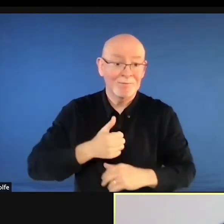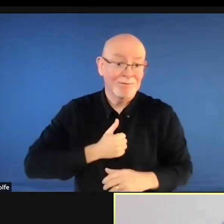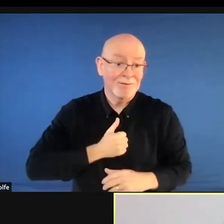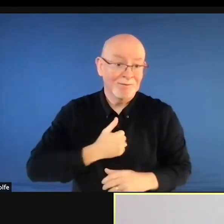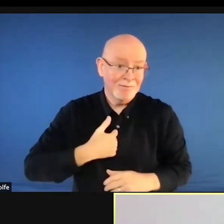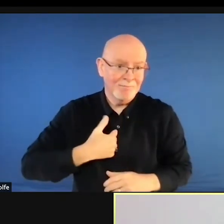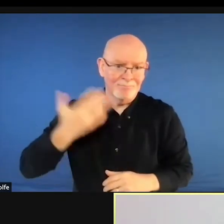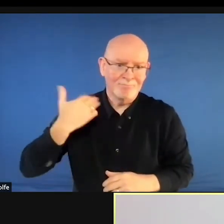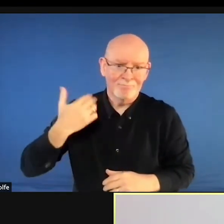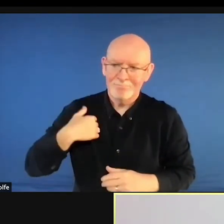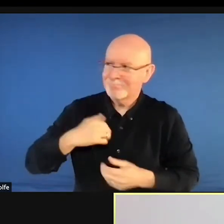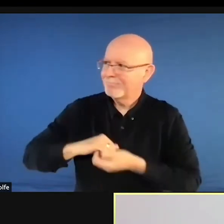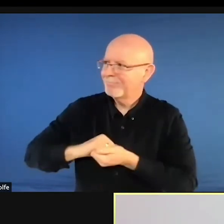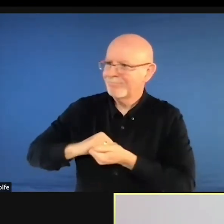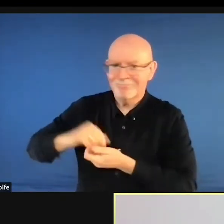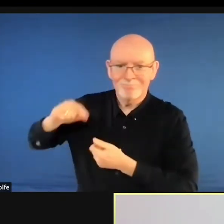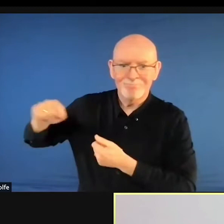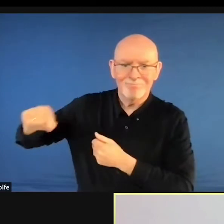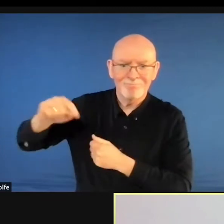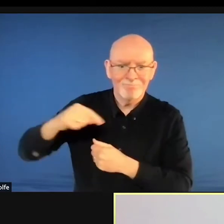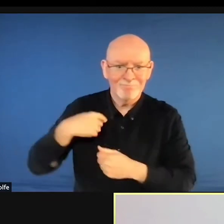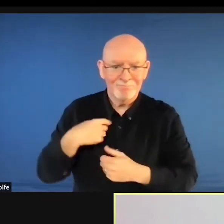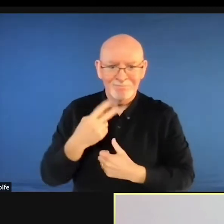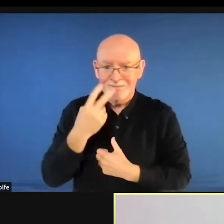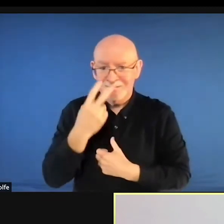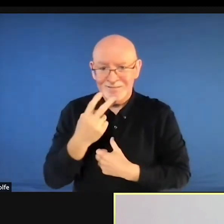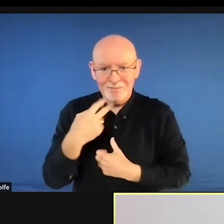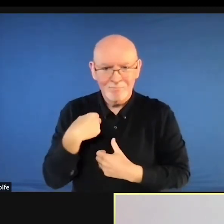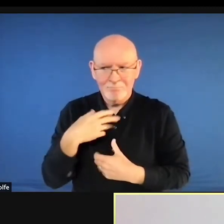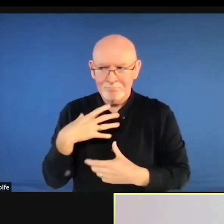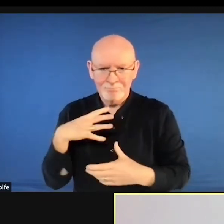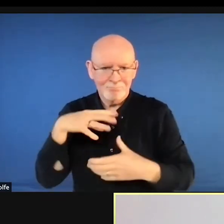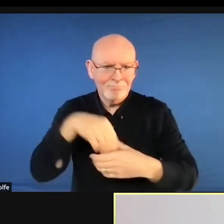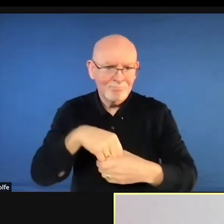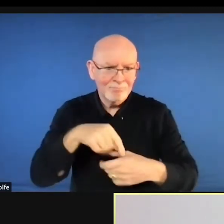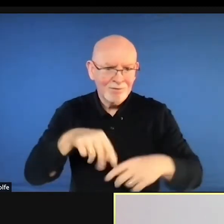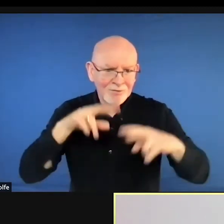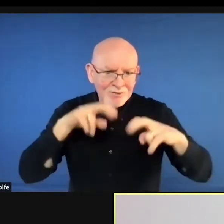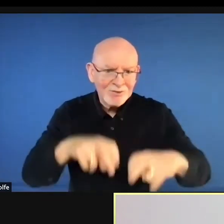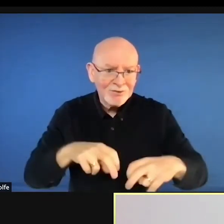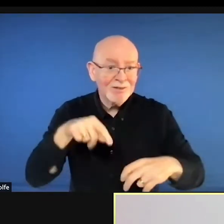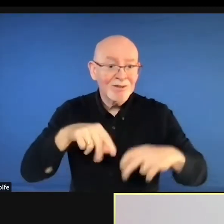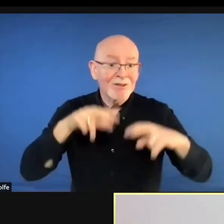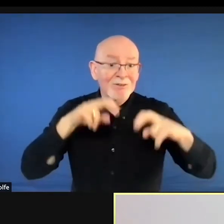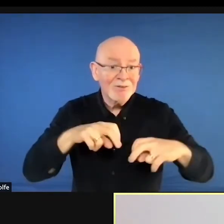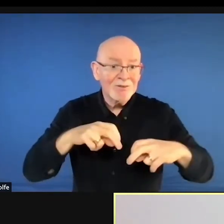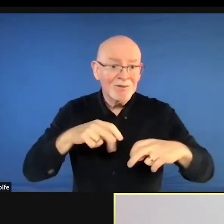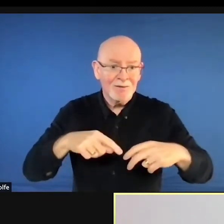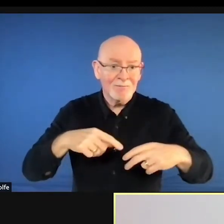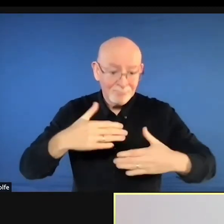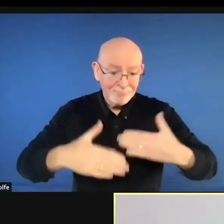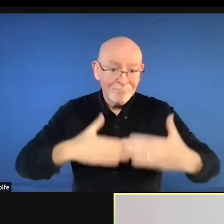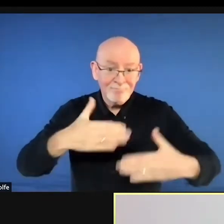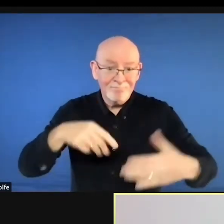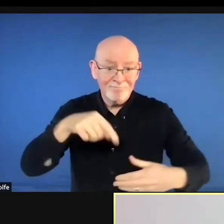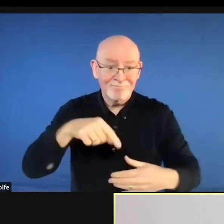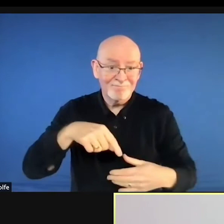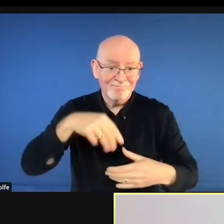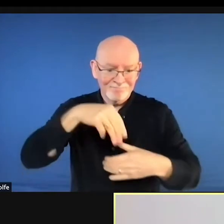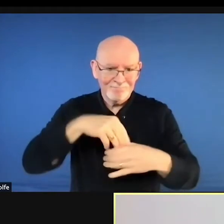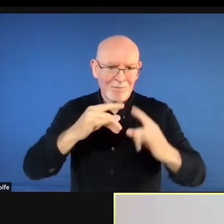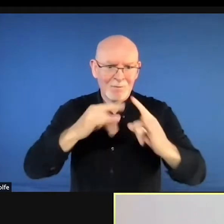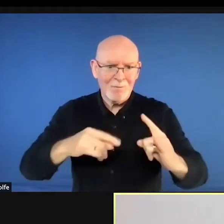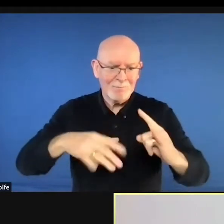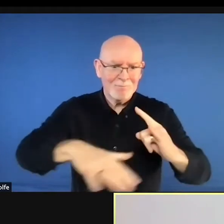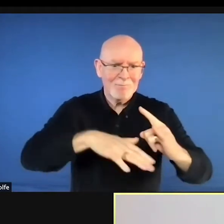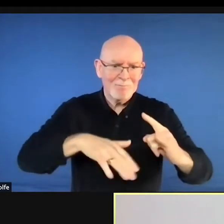to take place with the refugee camp. The refugee scholars have to be part of it for them to have that some